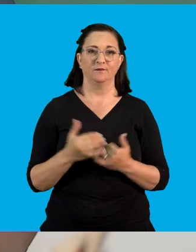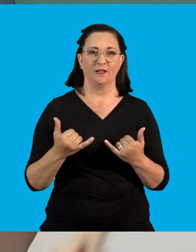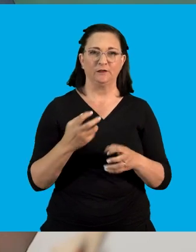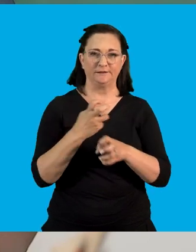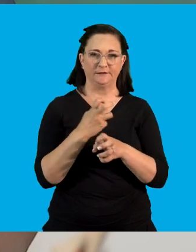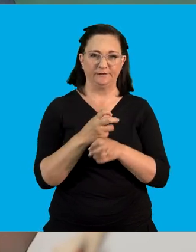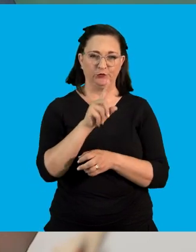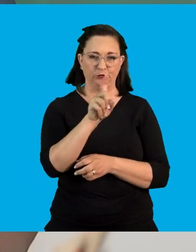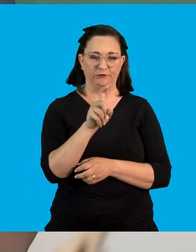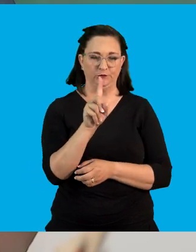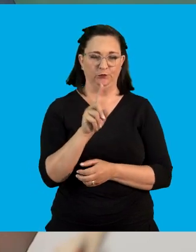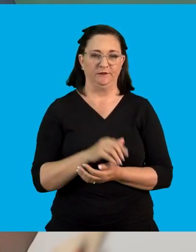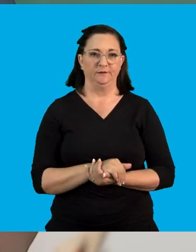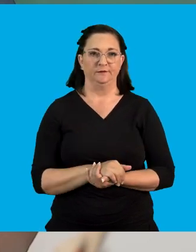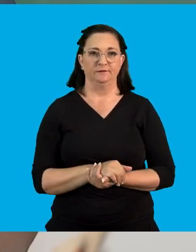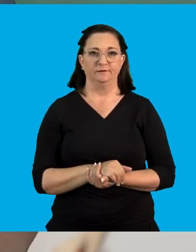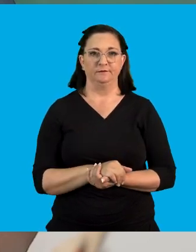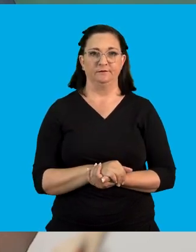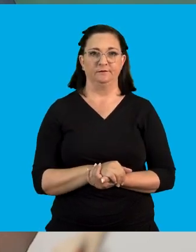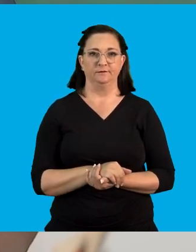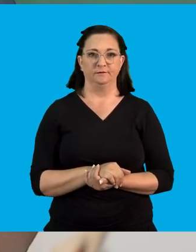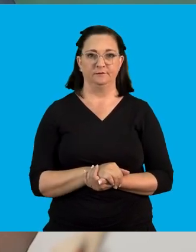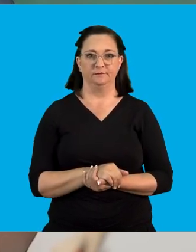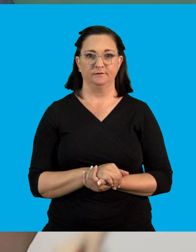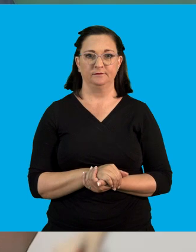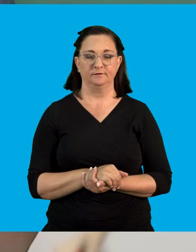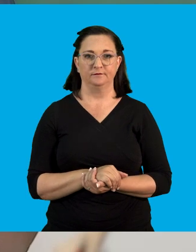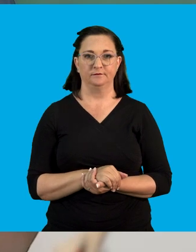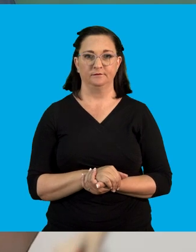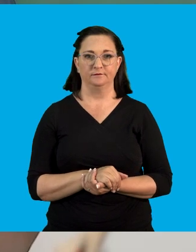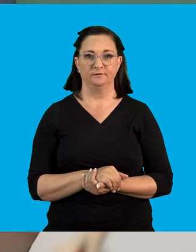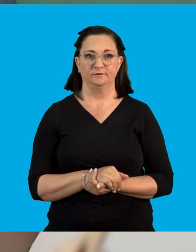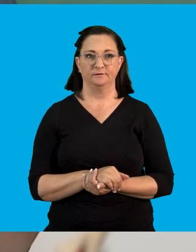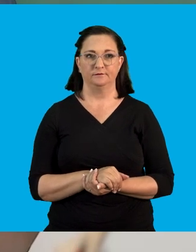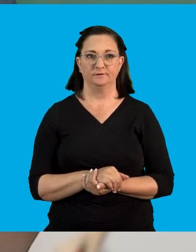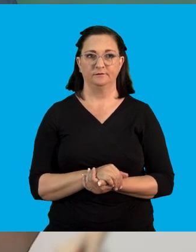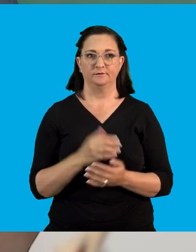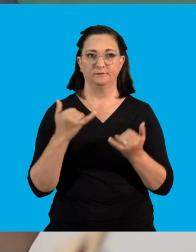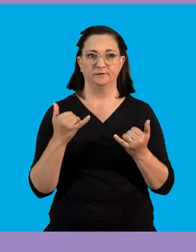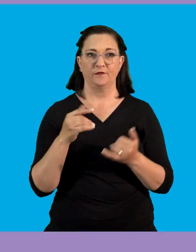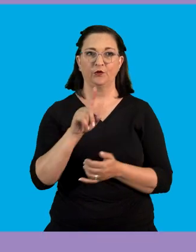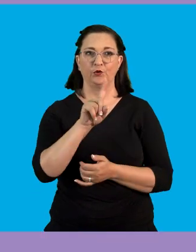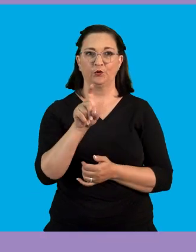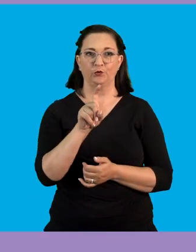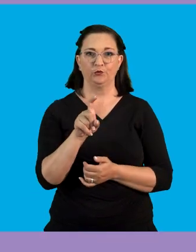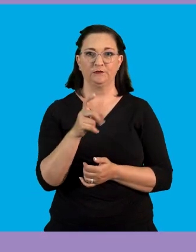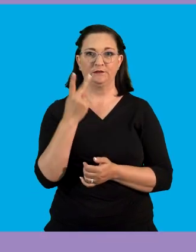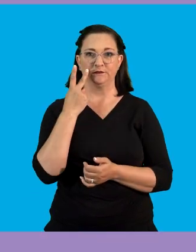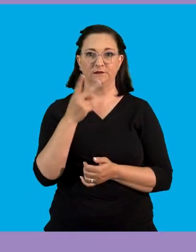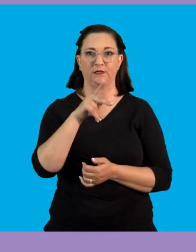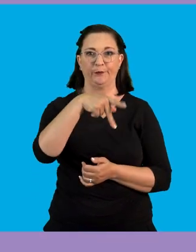Let's look at a typical question in this section, and in terms of sum of interior angles. Here's a question.